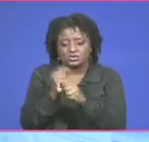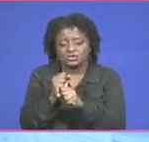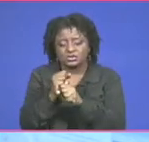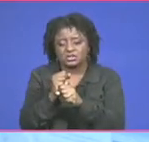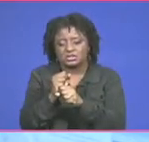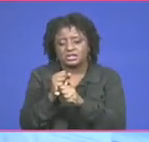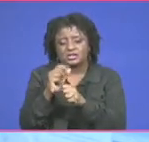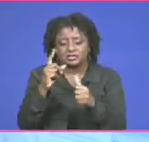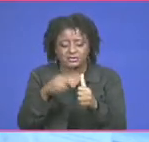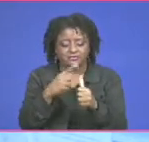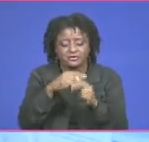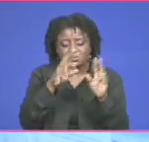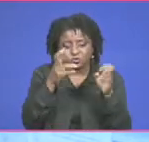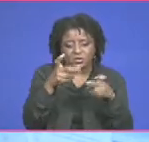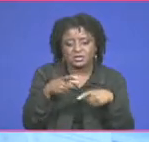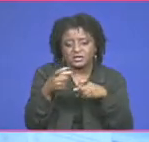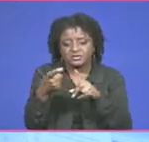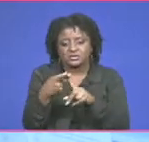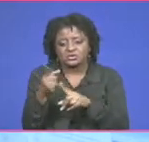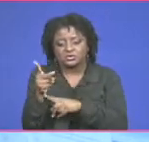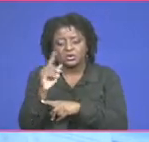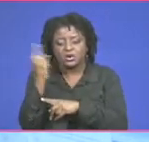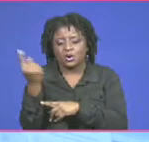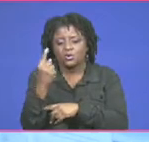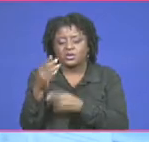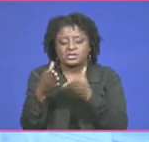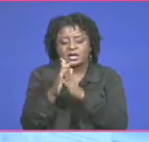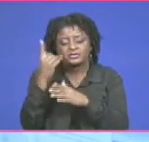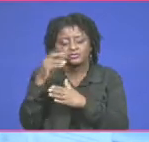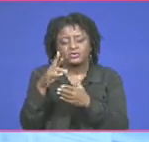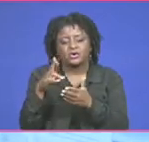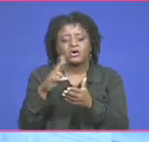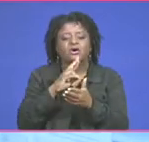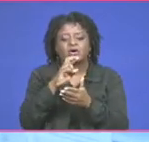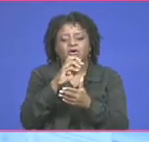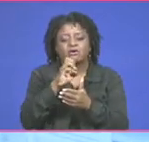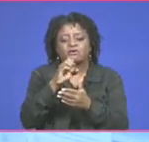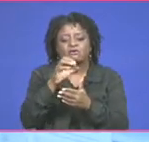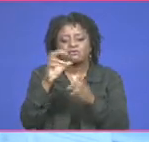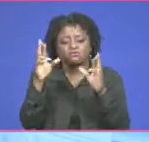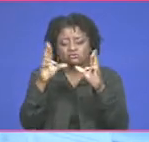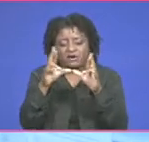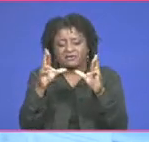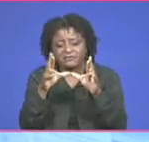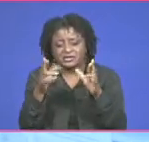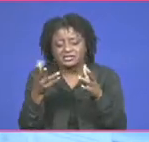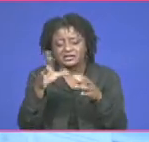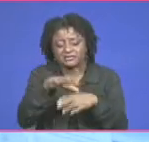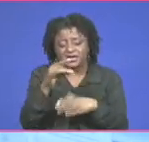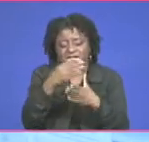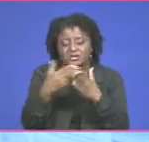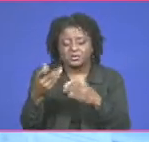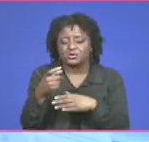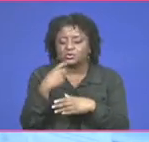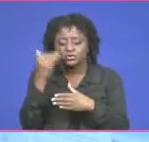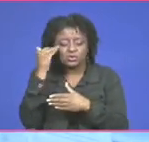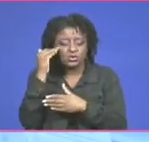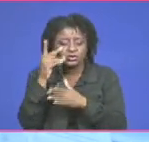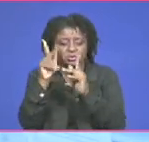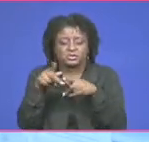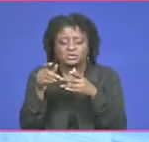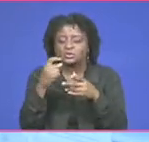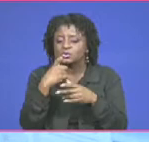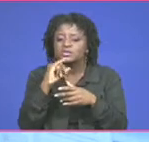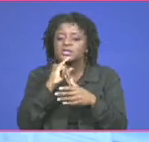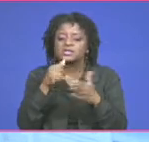first quote that is given to you. Always ask for a referral. Ask for a reference. Find someone that knows the person that is approaching